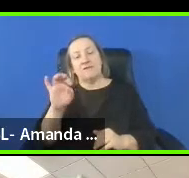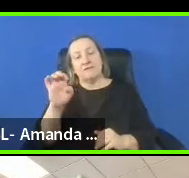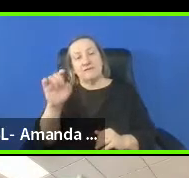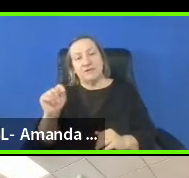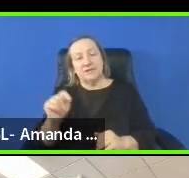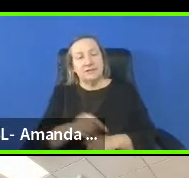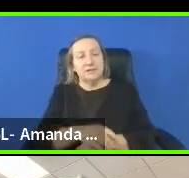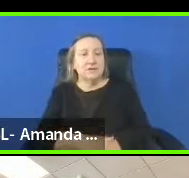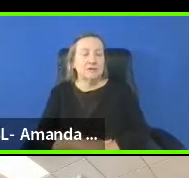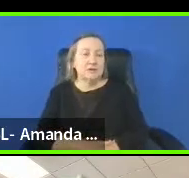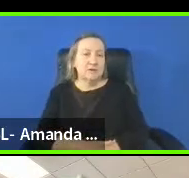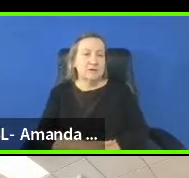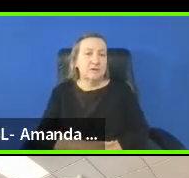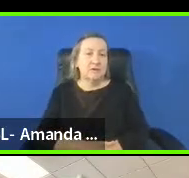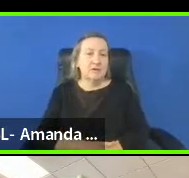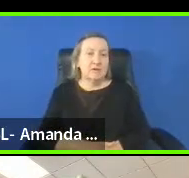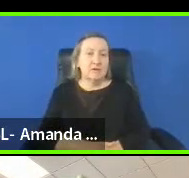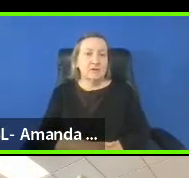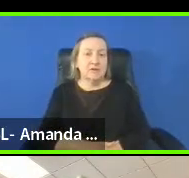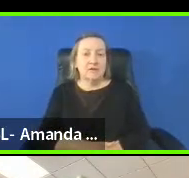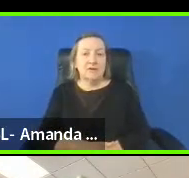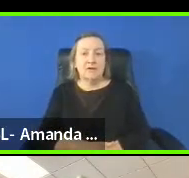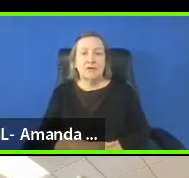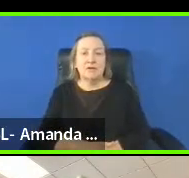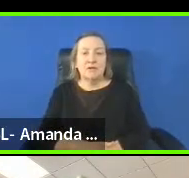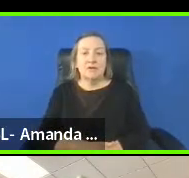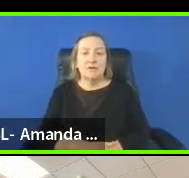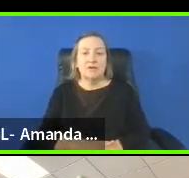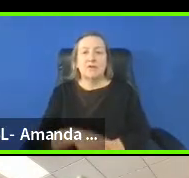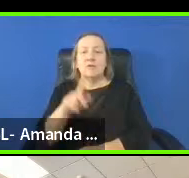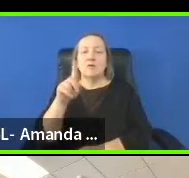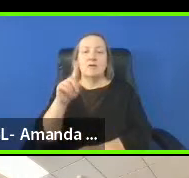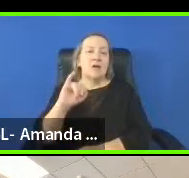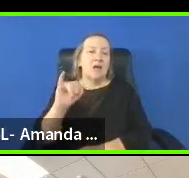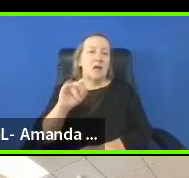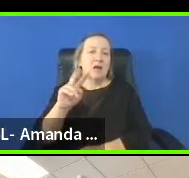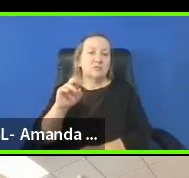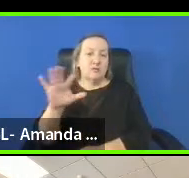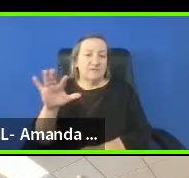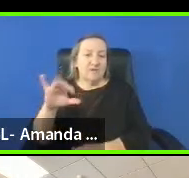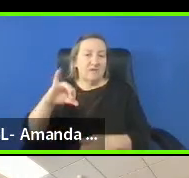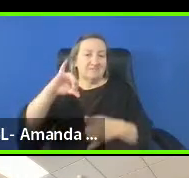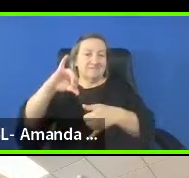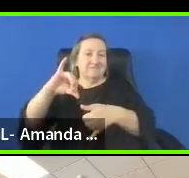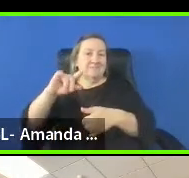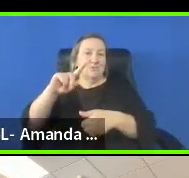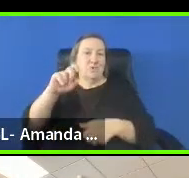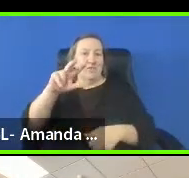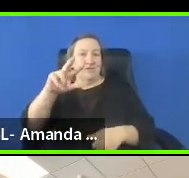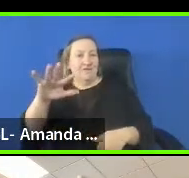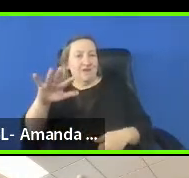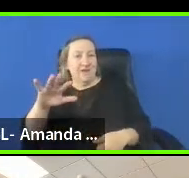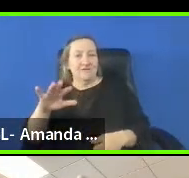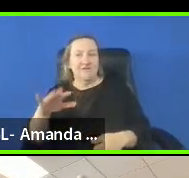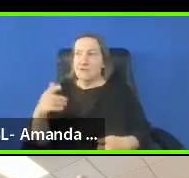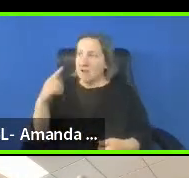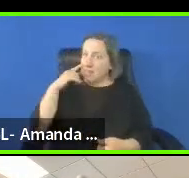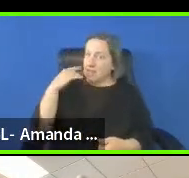Hmm. Okay. So I think we have another argument.